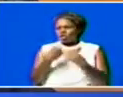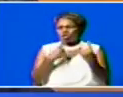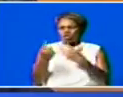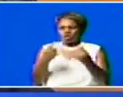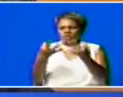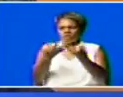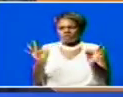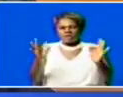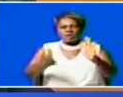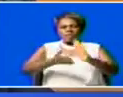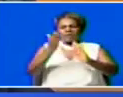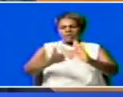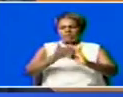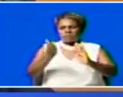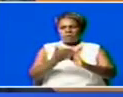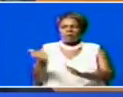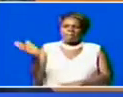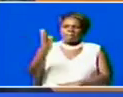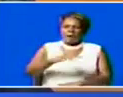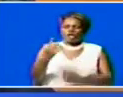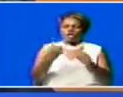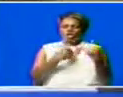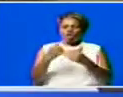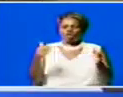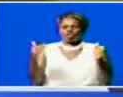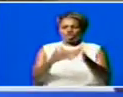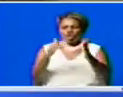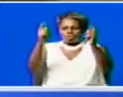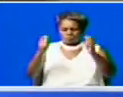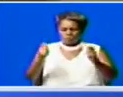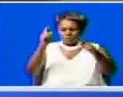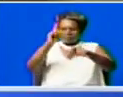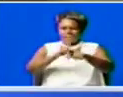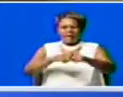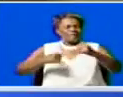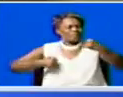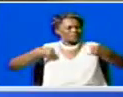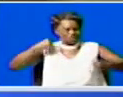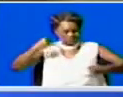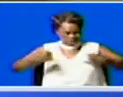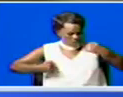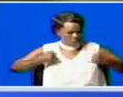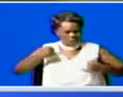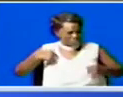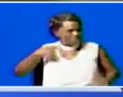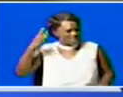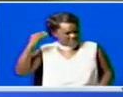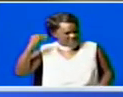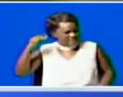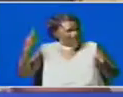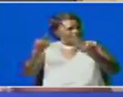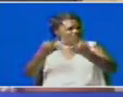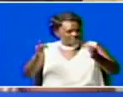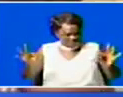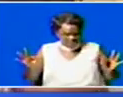were to be released immediately to resume talks and end the strike. It was a moment of joy when I finally heard that you're going